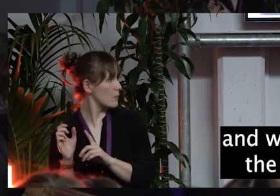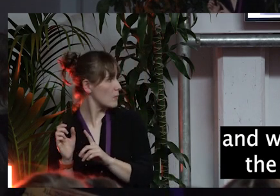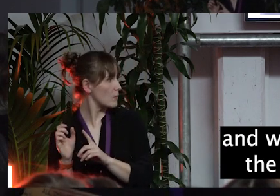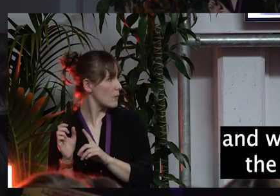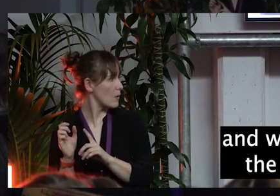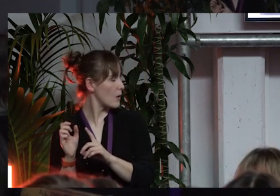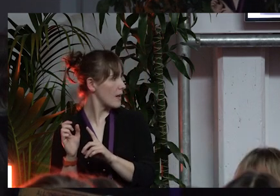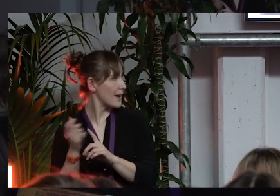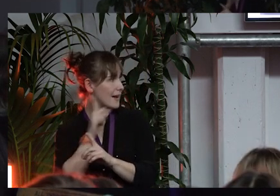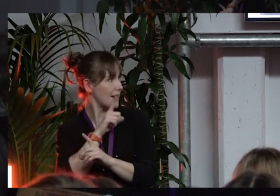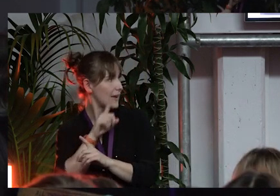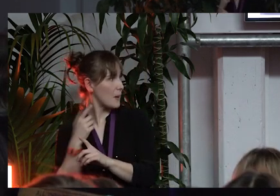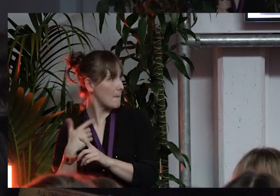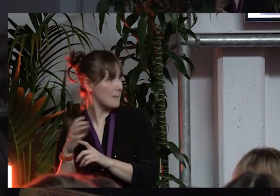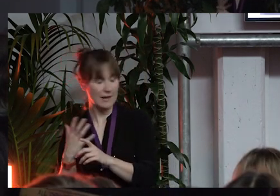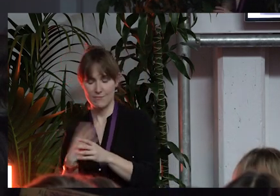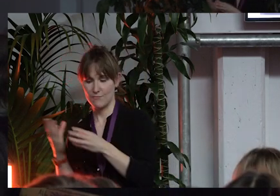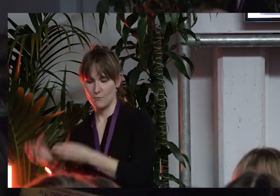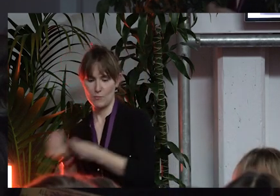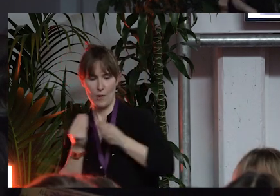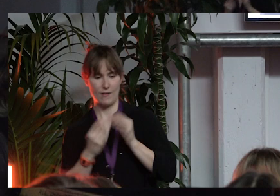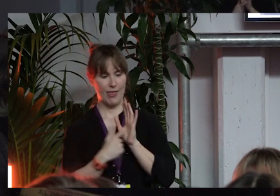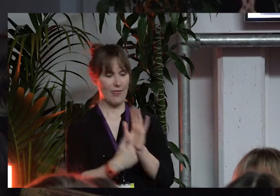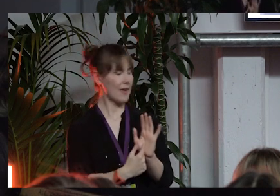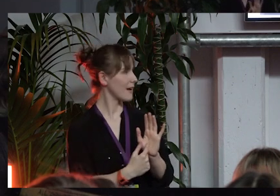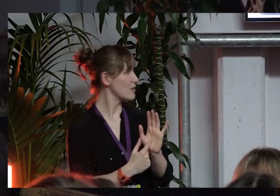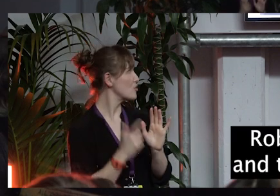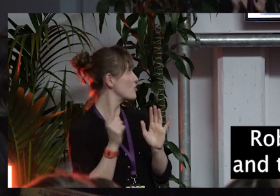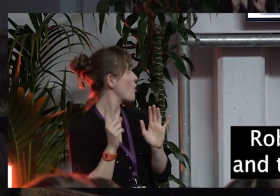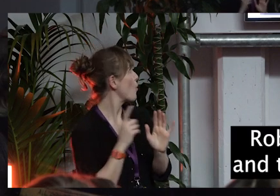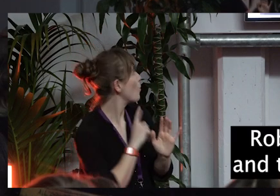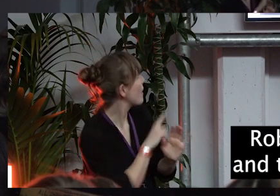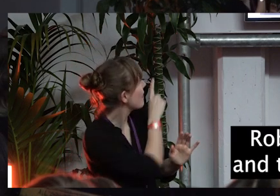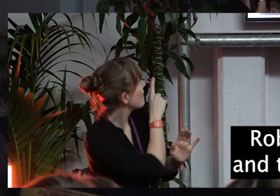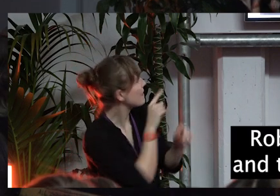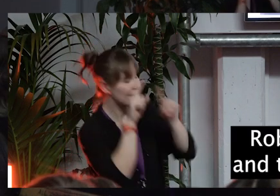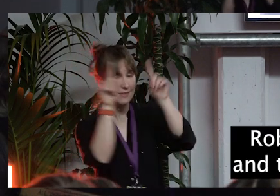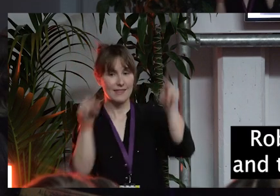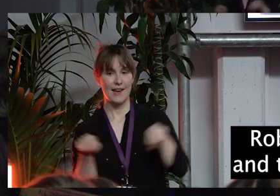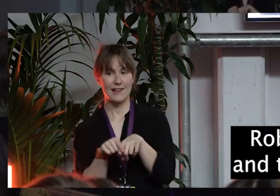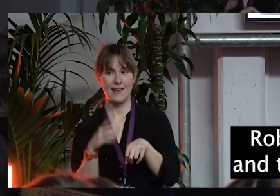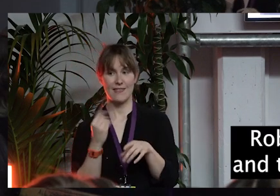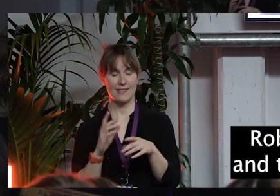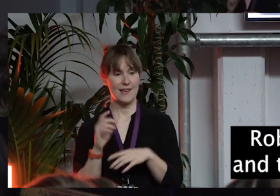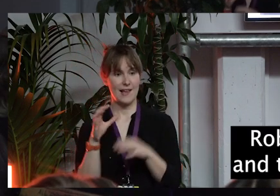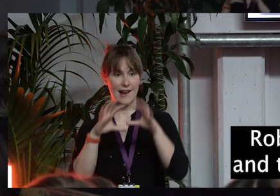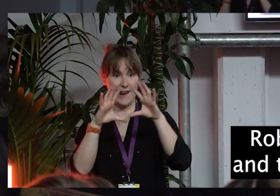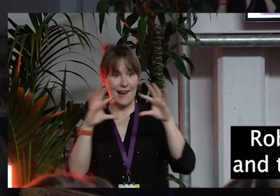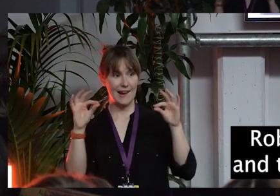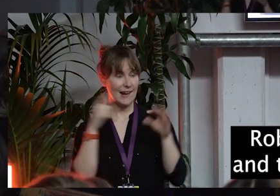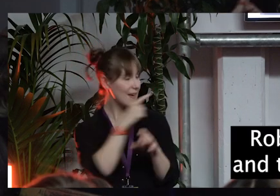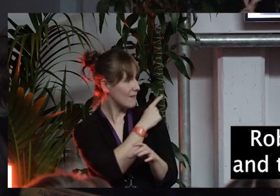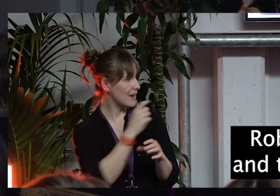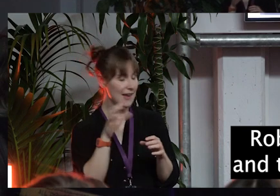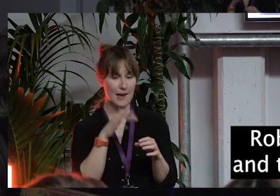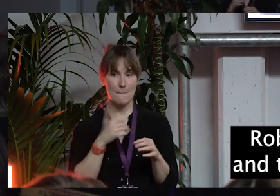lady brought out a fusty bit of cardboard and opened it up, and that is Robert Fortune's leaf that he picked. And